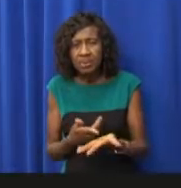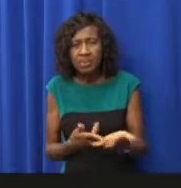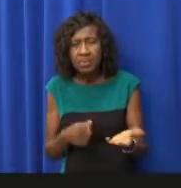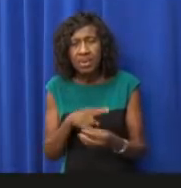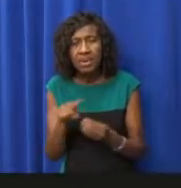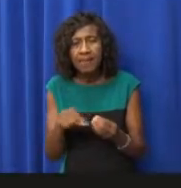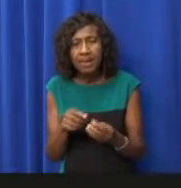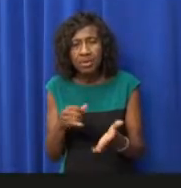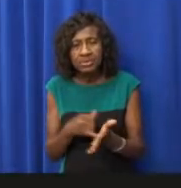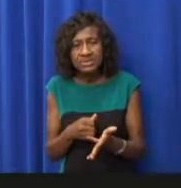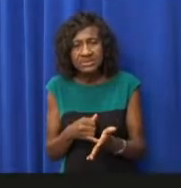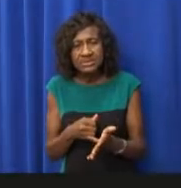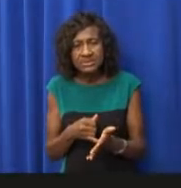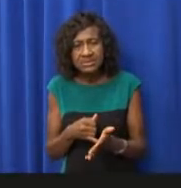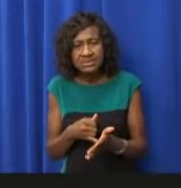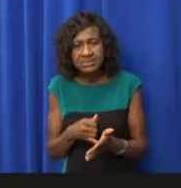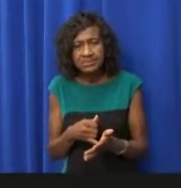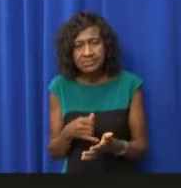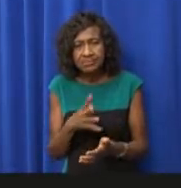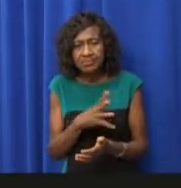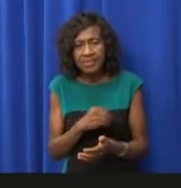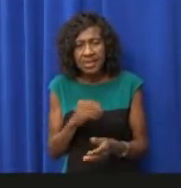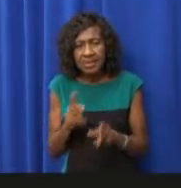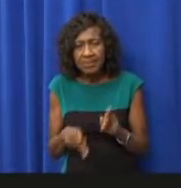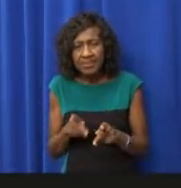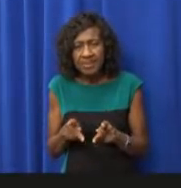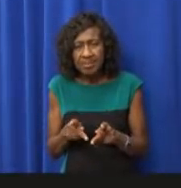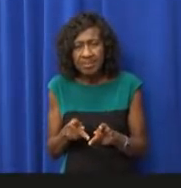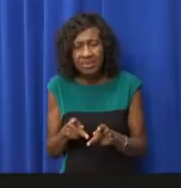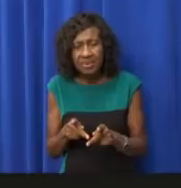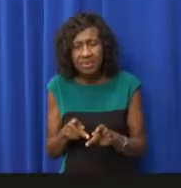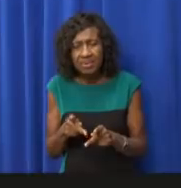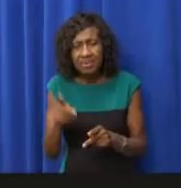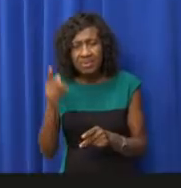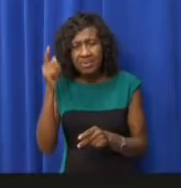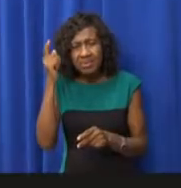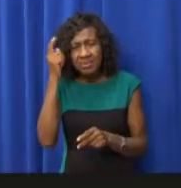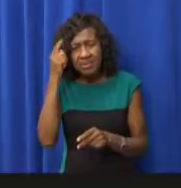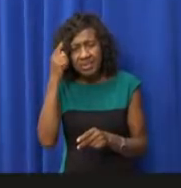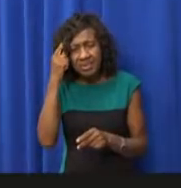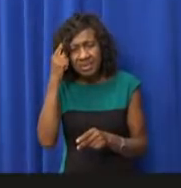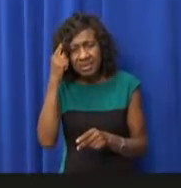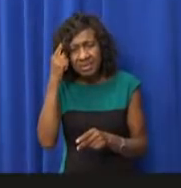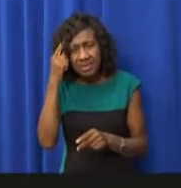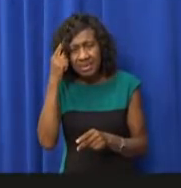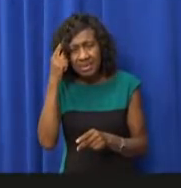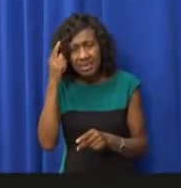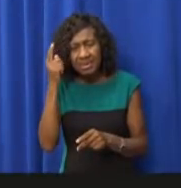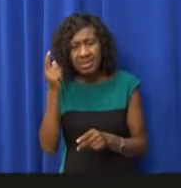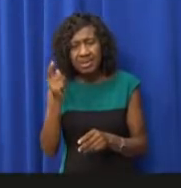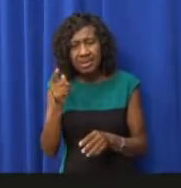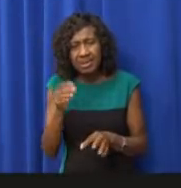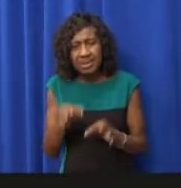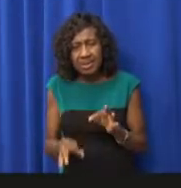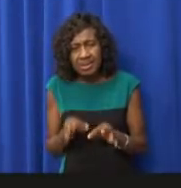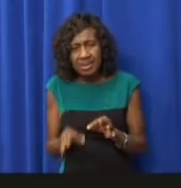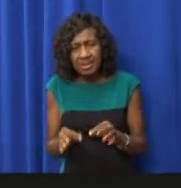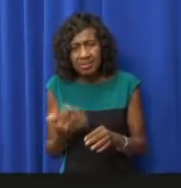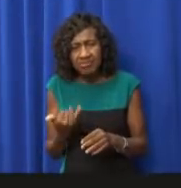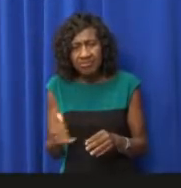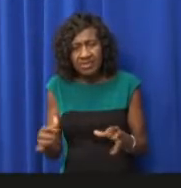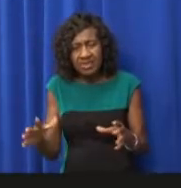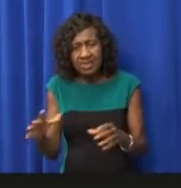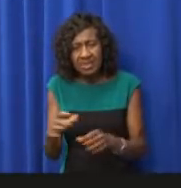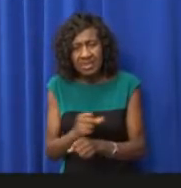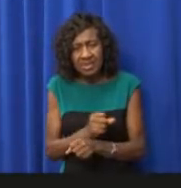is meeting. And there are now concerns that people may not make because if they get granted Caymanian status, they would